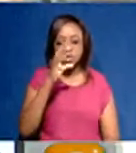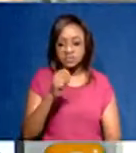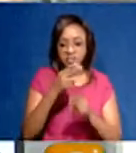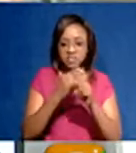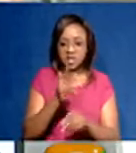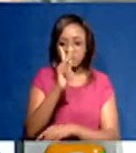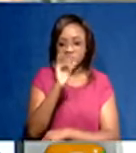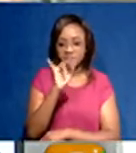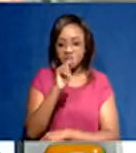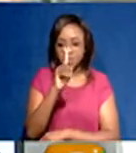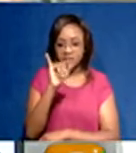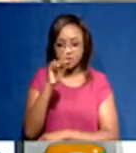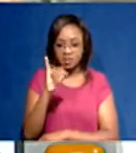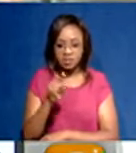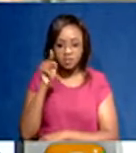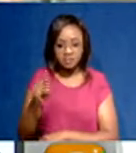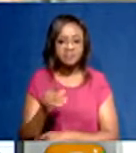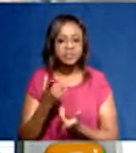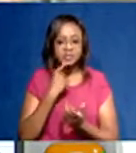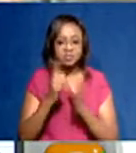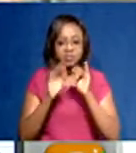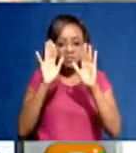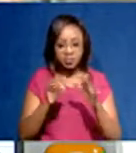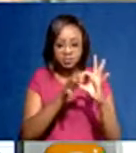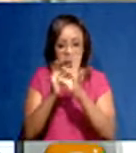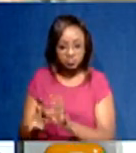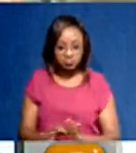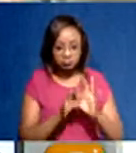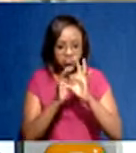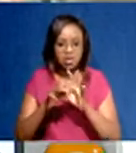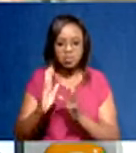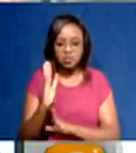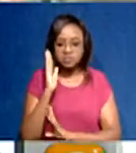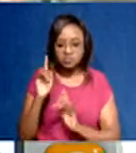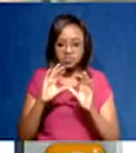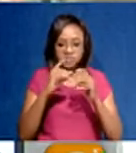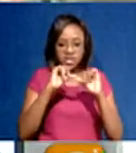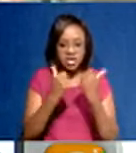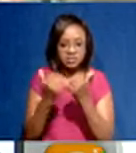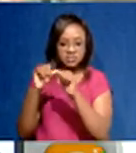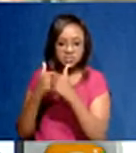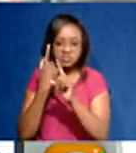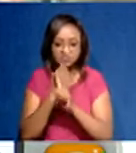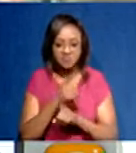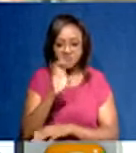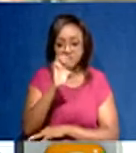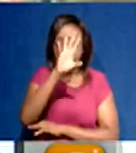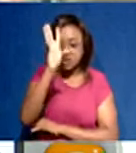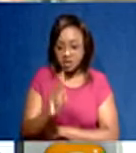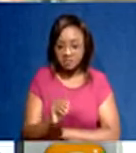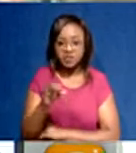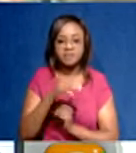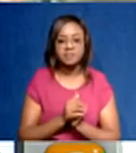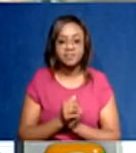Now, Interior National Administration Cabinet Secretary Professor Kithure Kindiki has called for closer collaboration between intelligence and security services in the